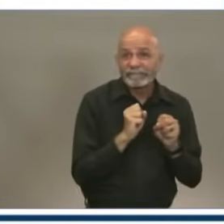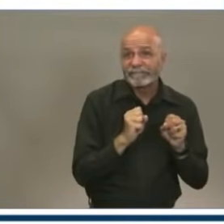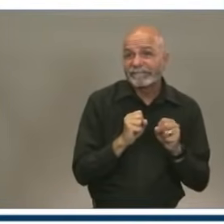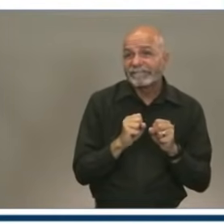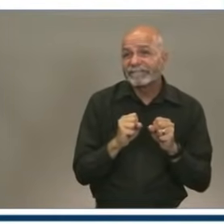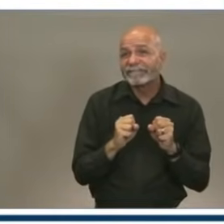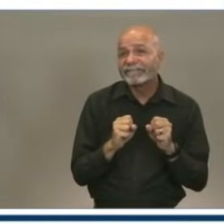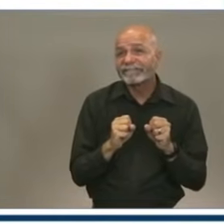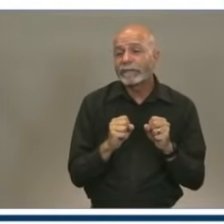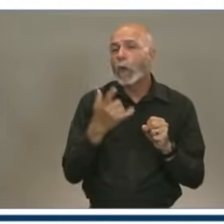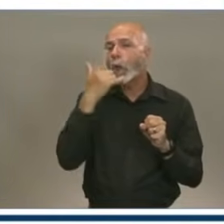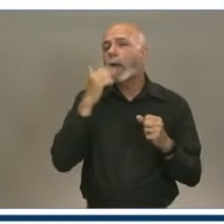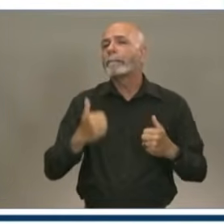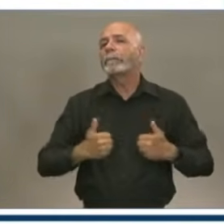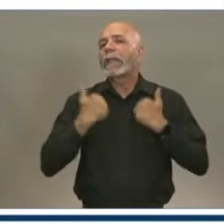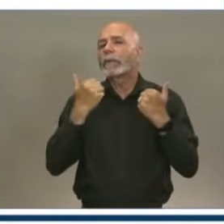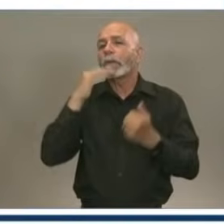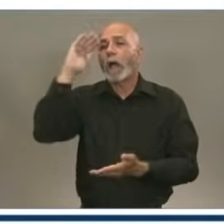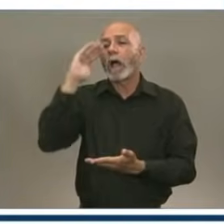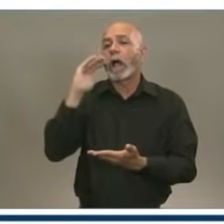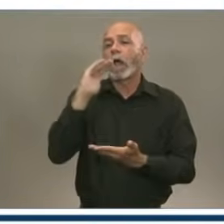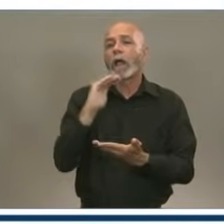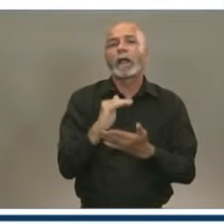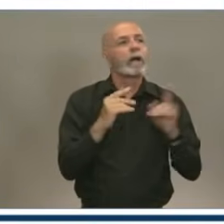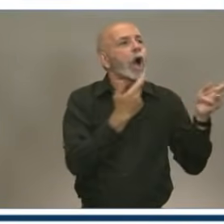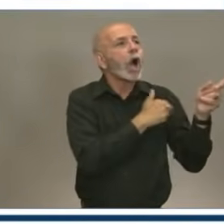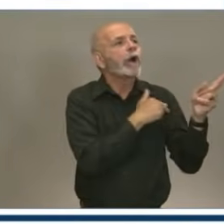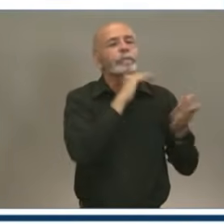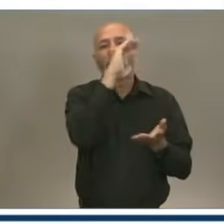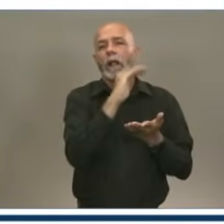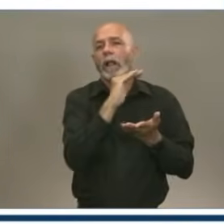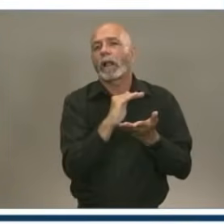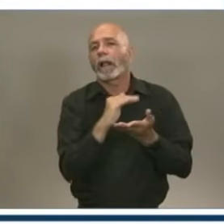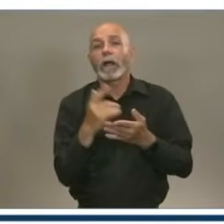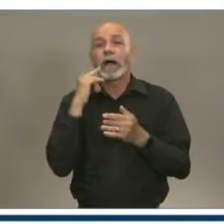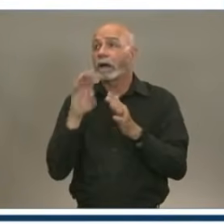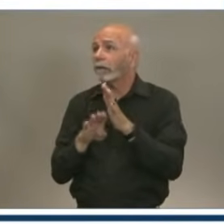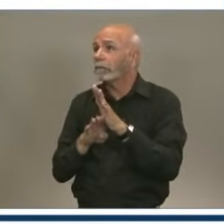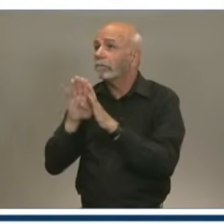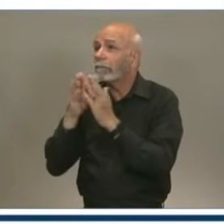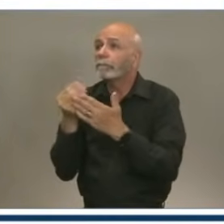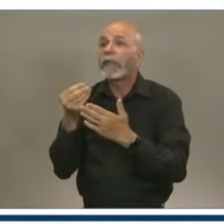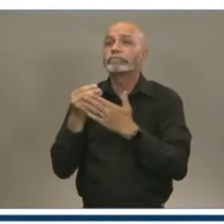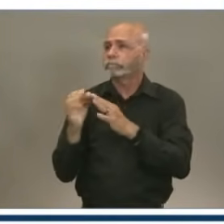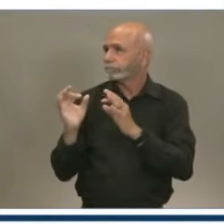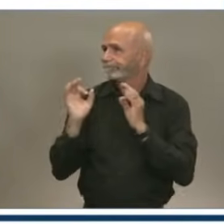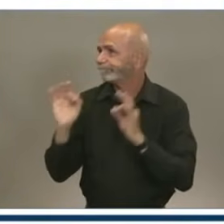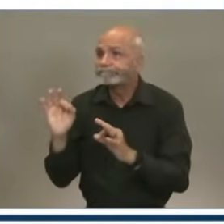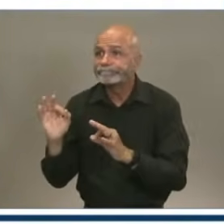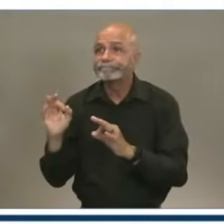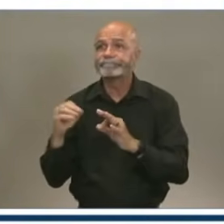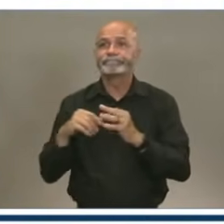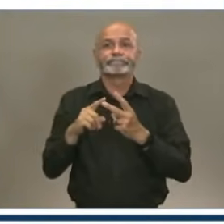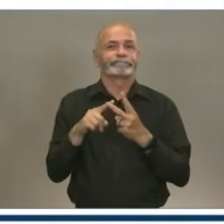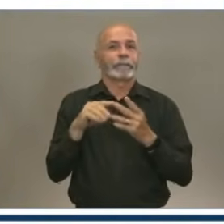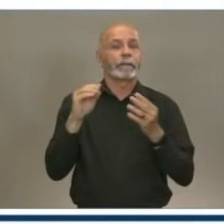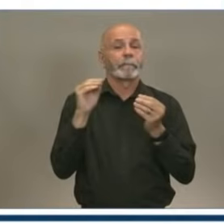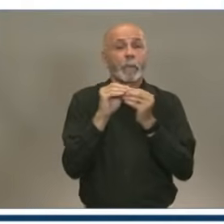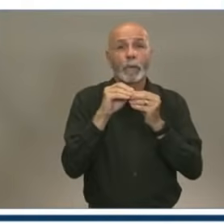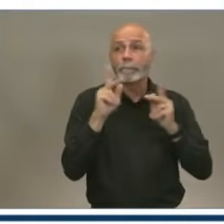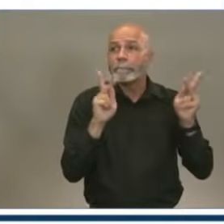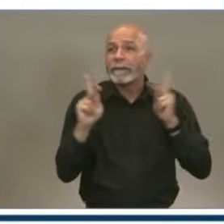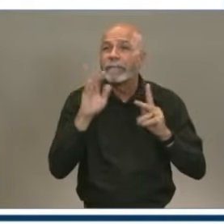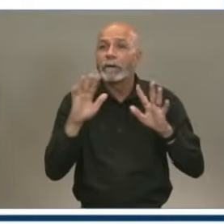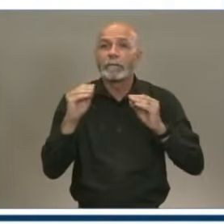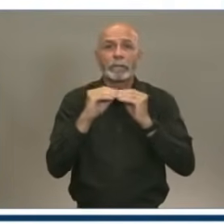like so we can grow an economy that's more inclusive, that's more sustainable, and all of you see these announcements coming out. I'm going to continue to invest